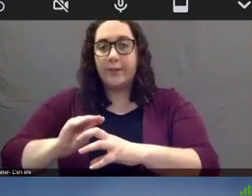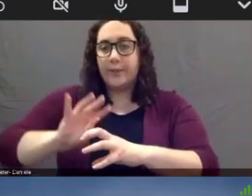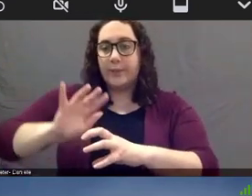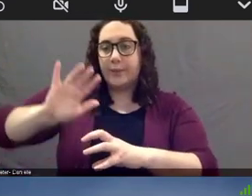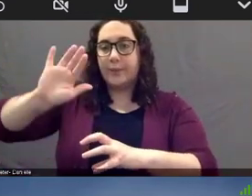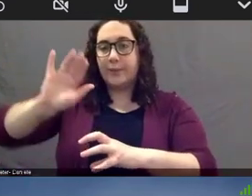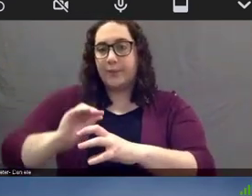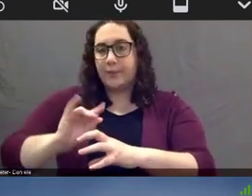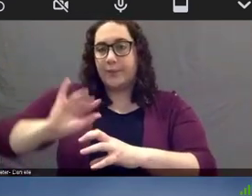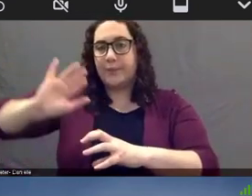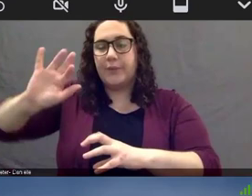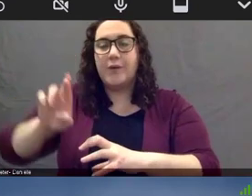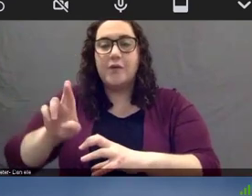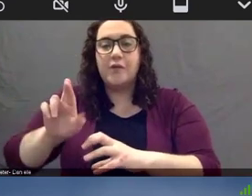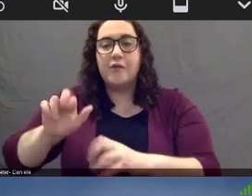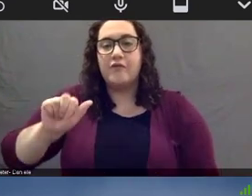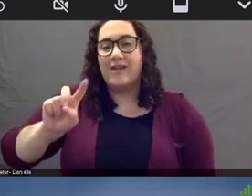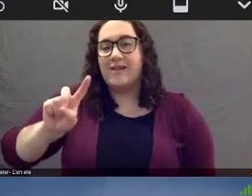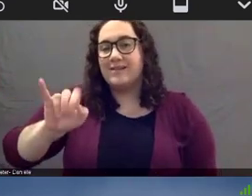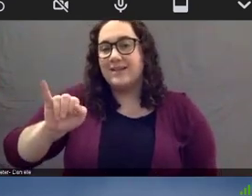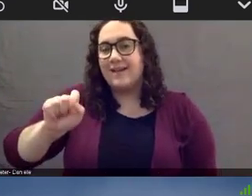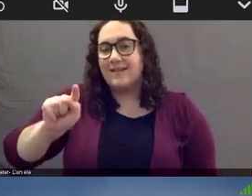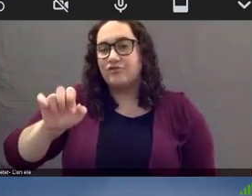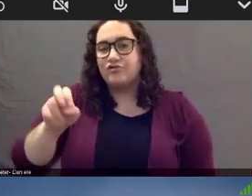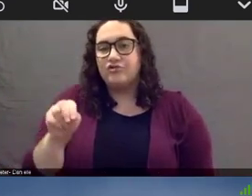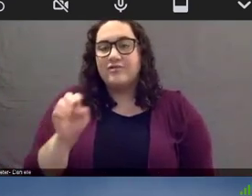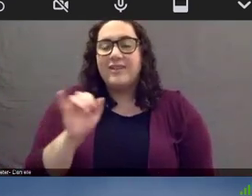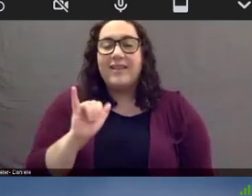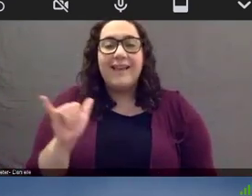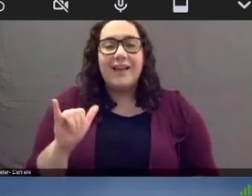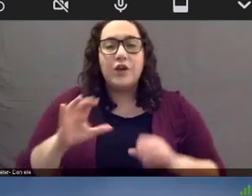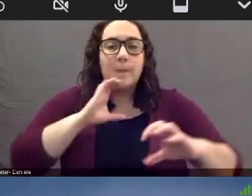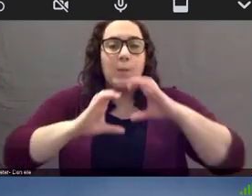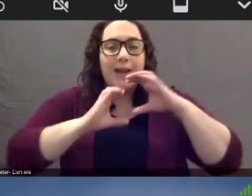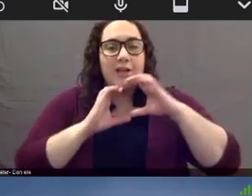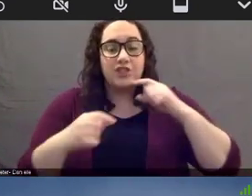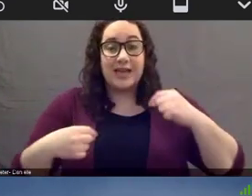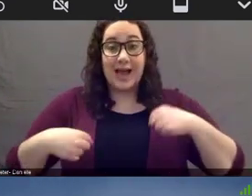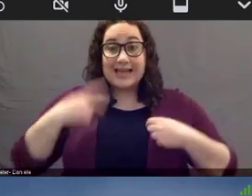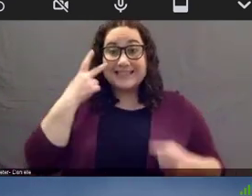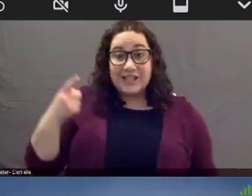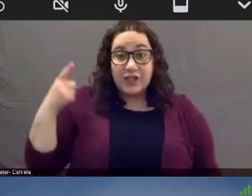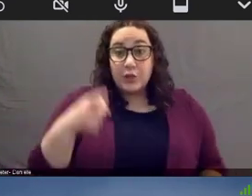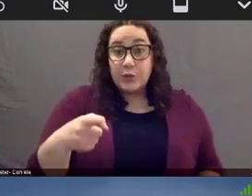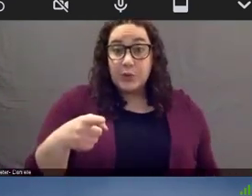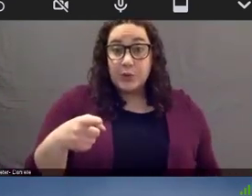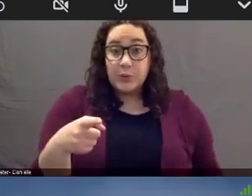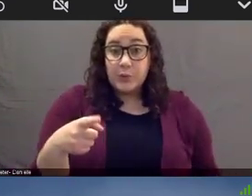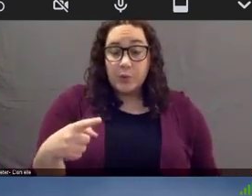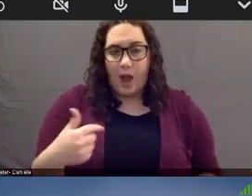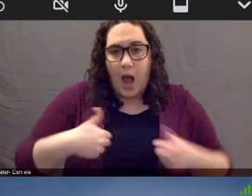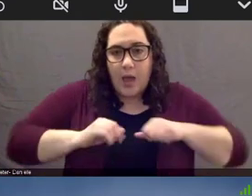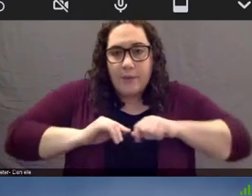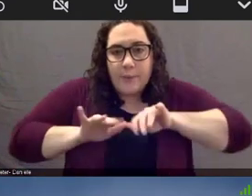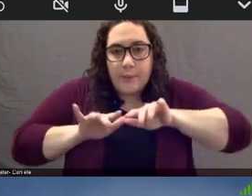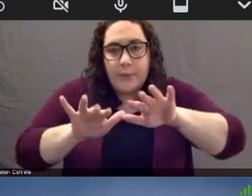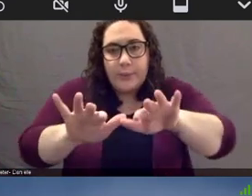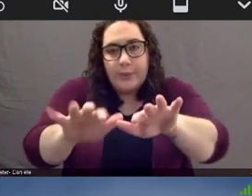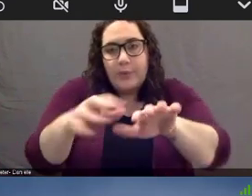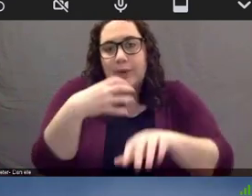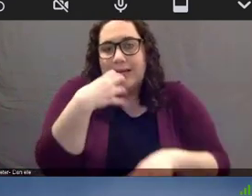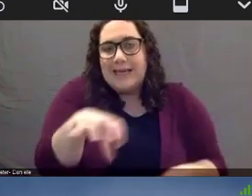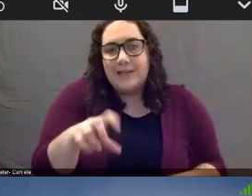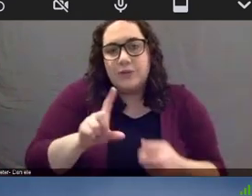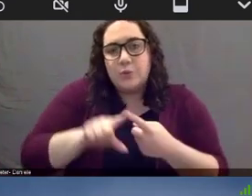they're transferring heat, right? And again, I guess the example that I use is if somebody sits in front of you at a campfire, now you don't feel the